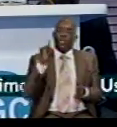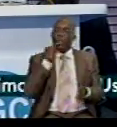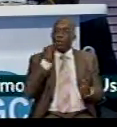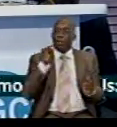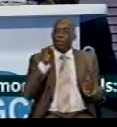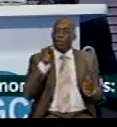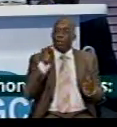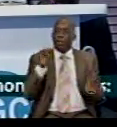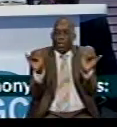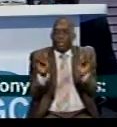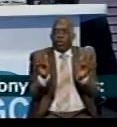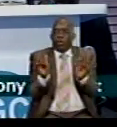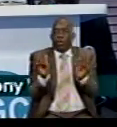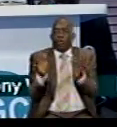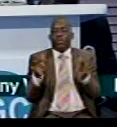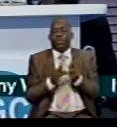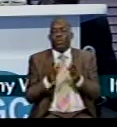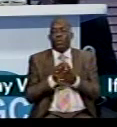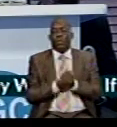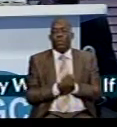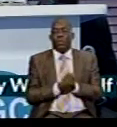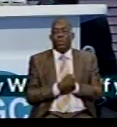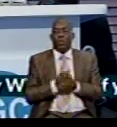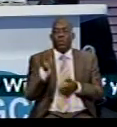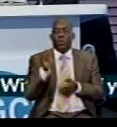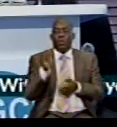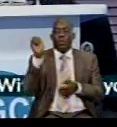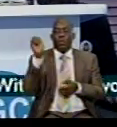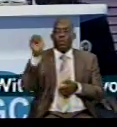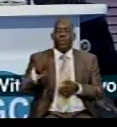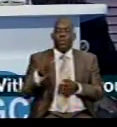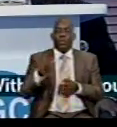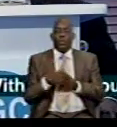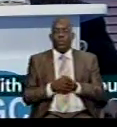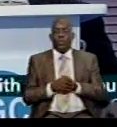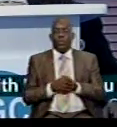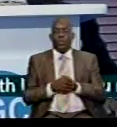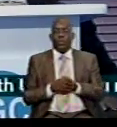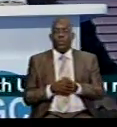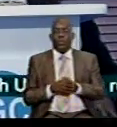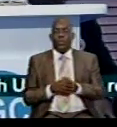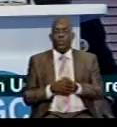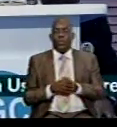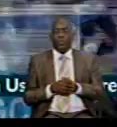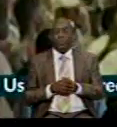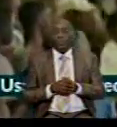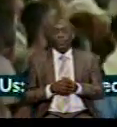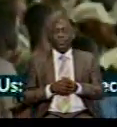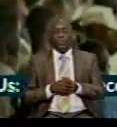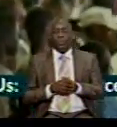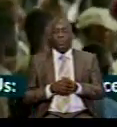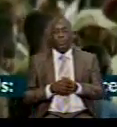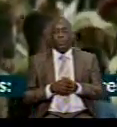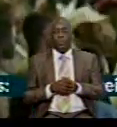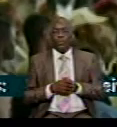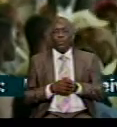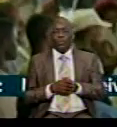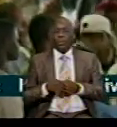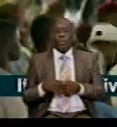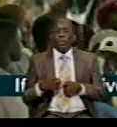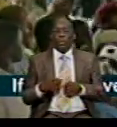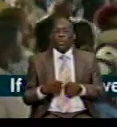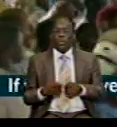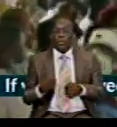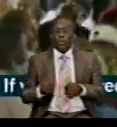est le même Jésus. Yes. Oui. The devil that brought lameness on people is in trouble today. Le diable qui